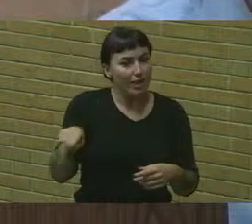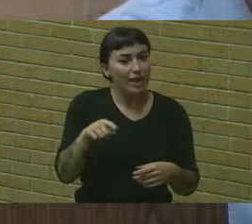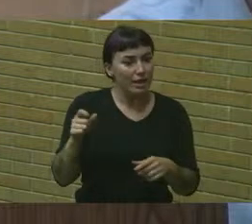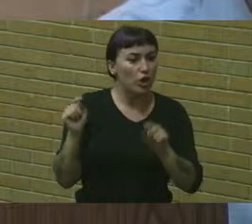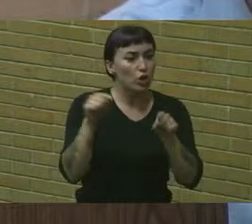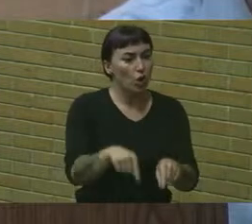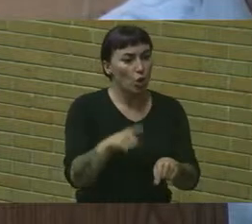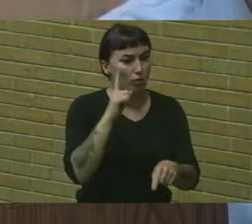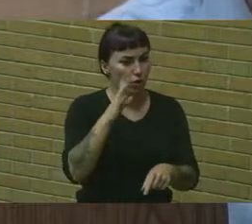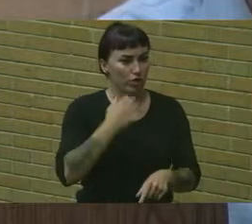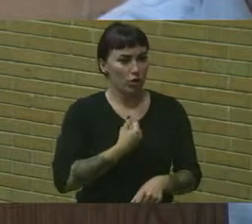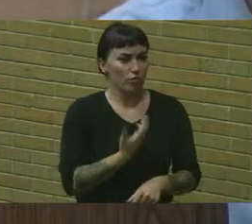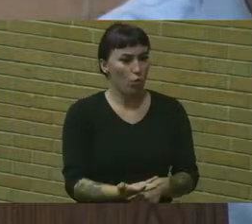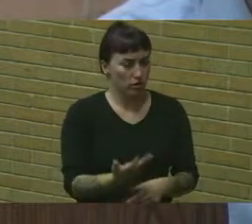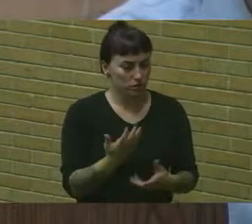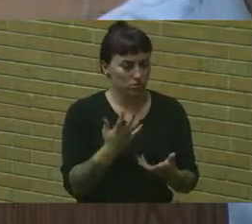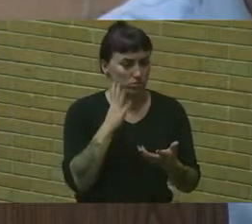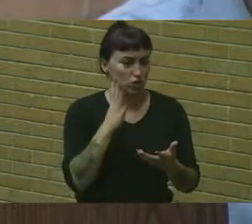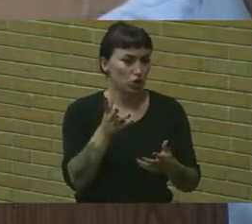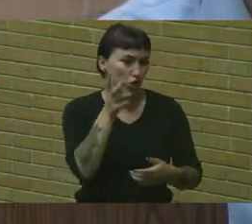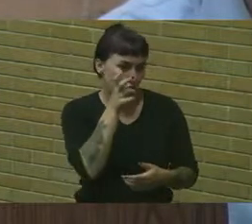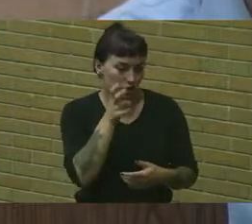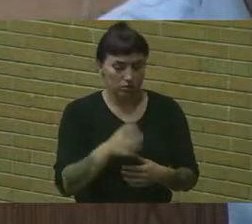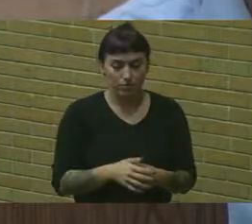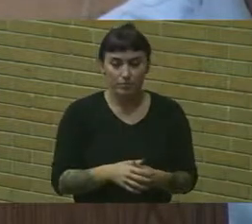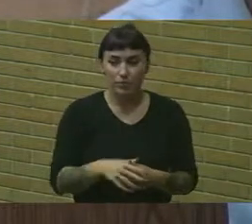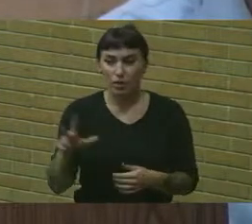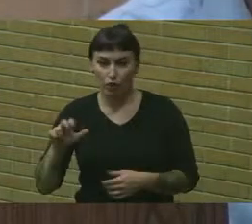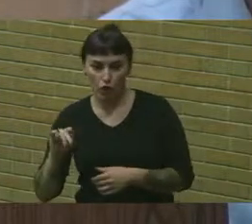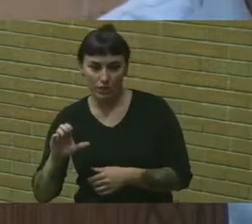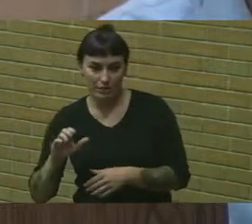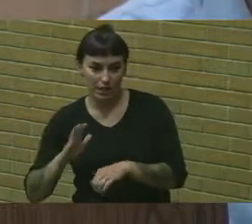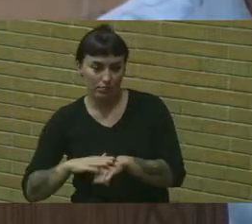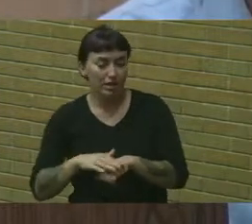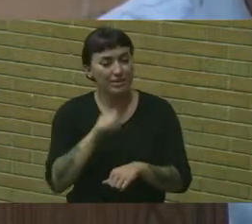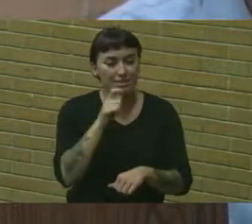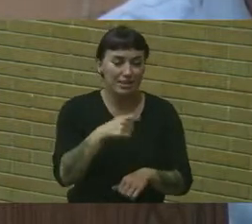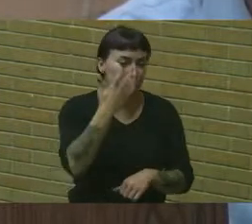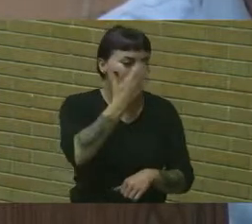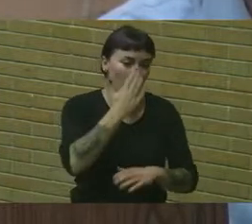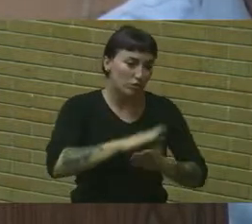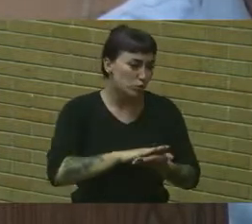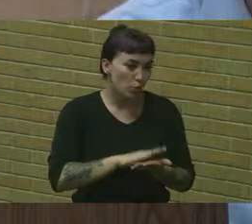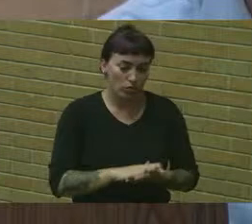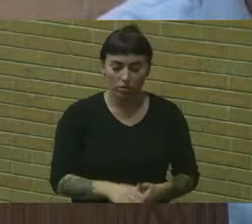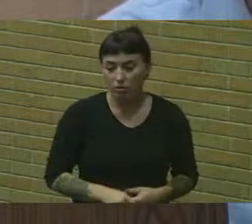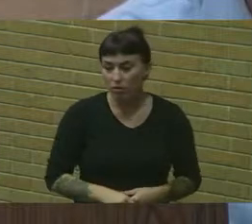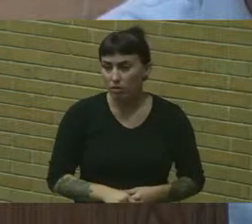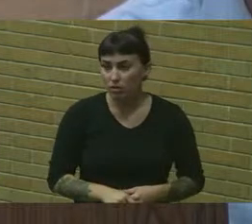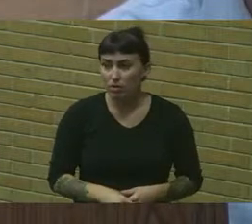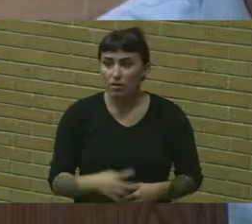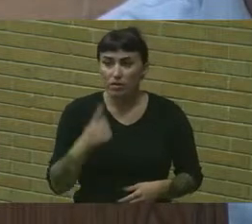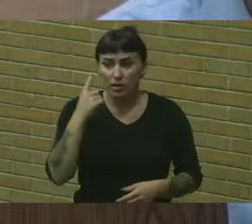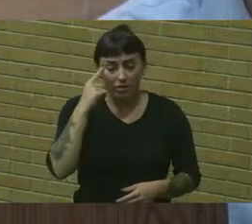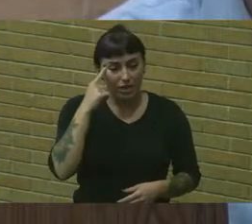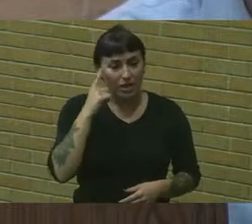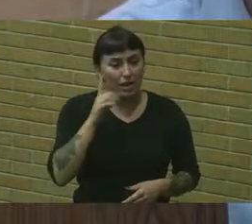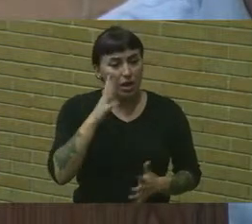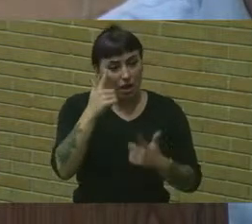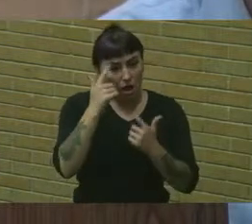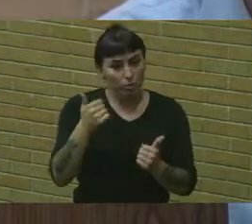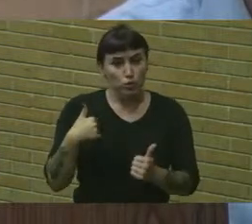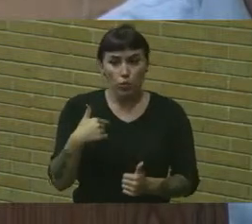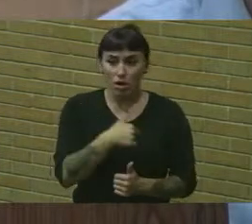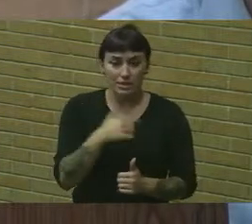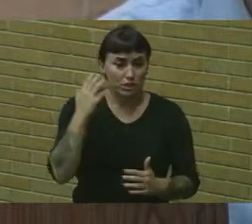their voices heard. 30 It doesn't seconds. have to be in front of the school. And I think it's up to us